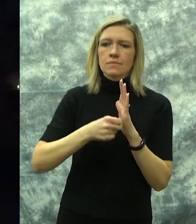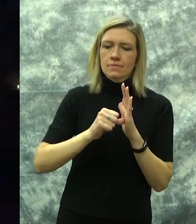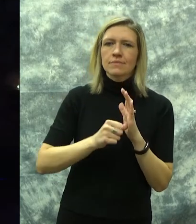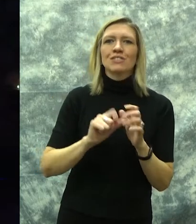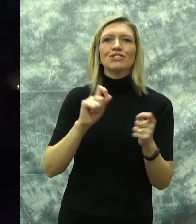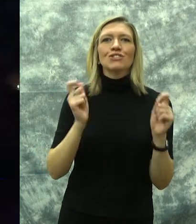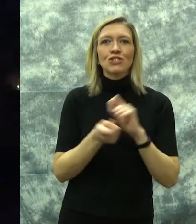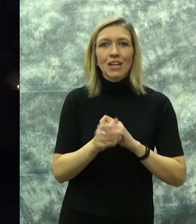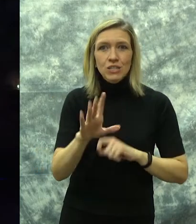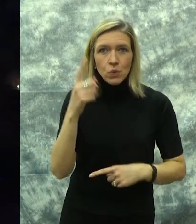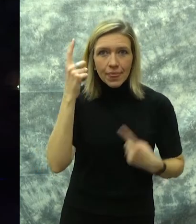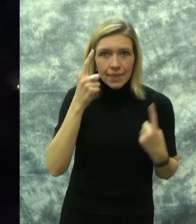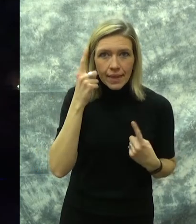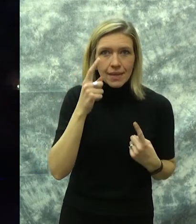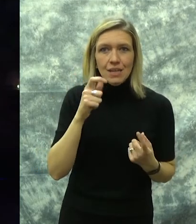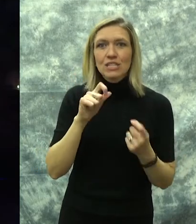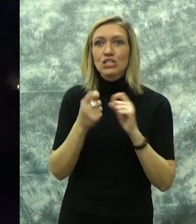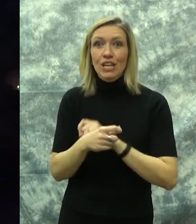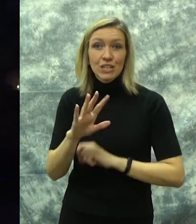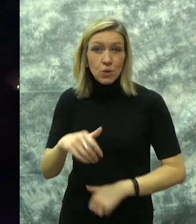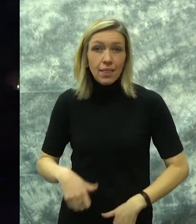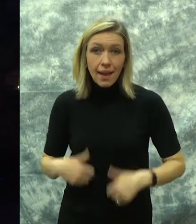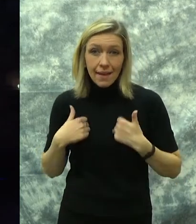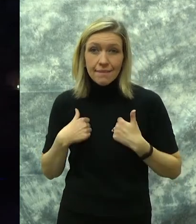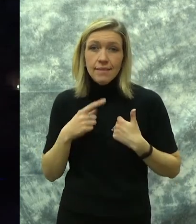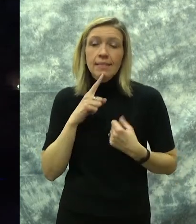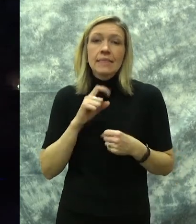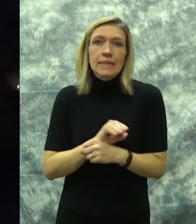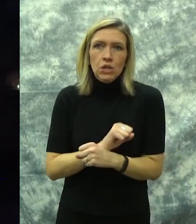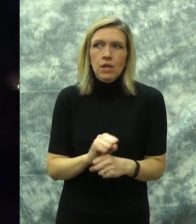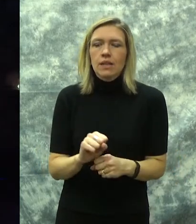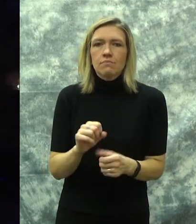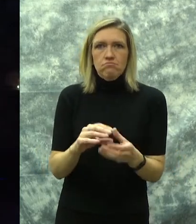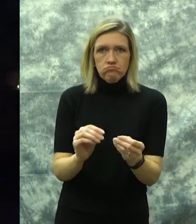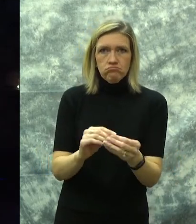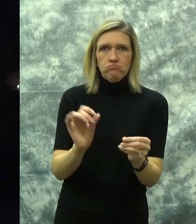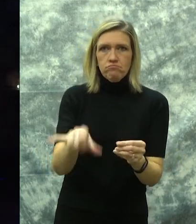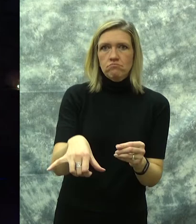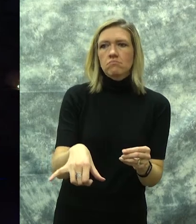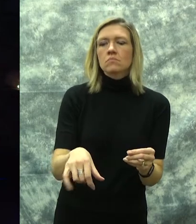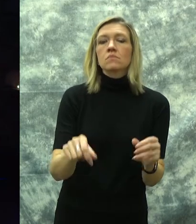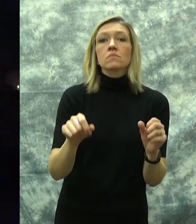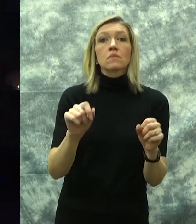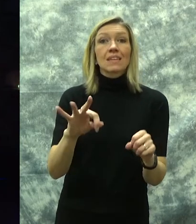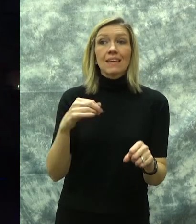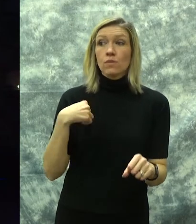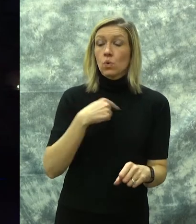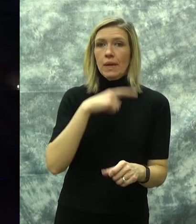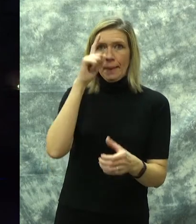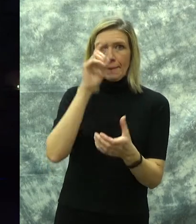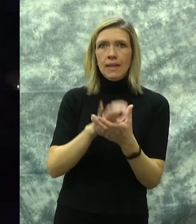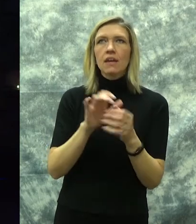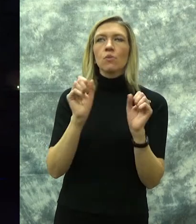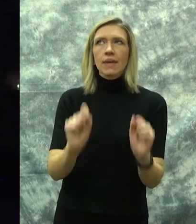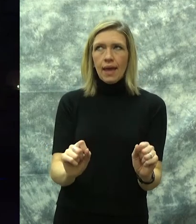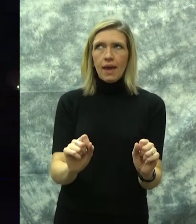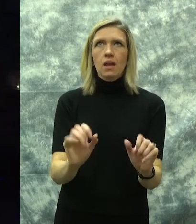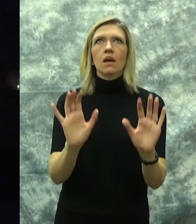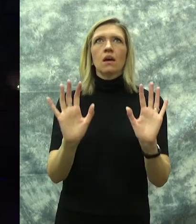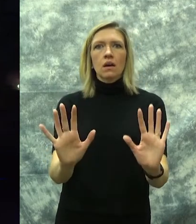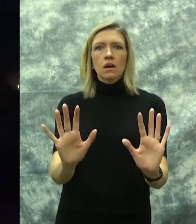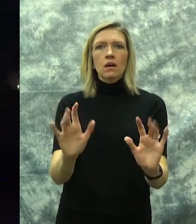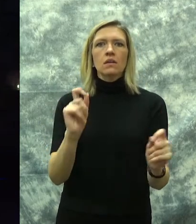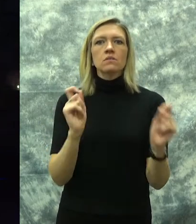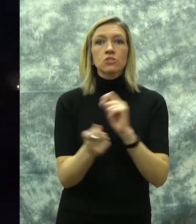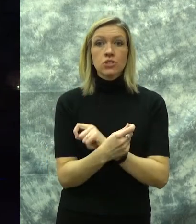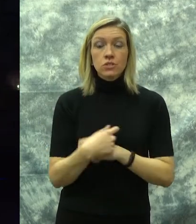about this, and we do believe that if we can get out of our own way and change our thinking, we can make a huge difference for